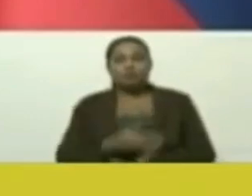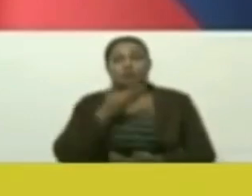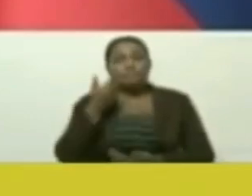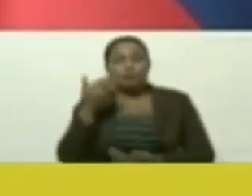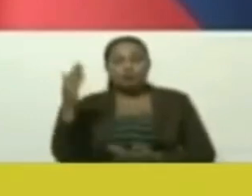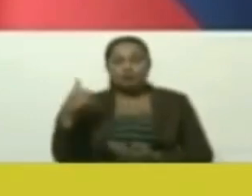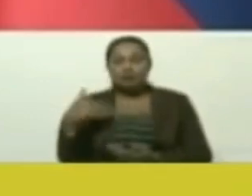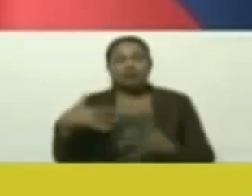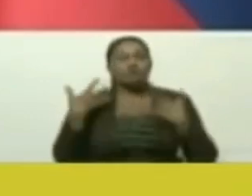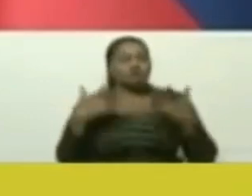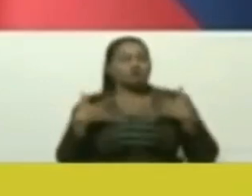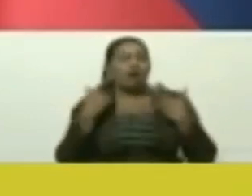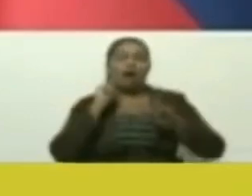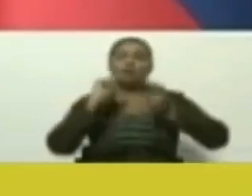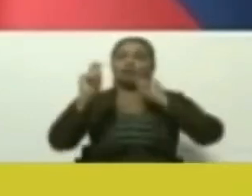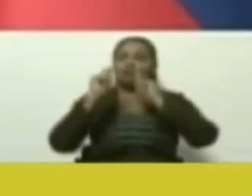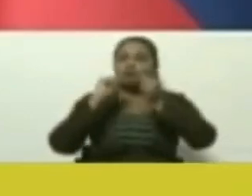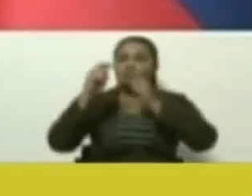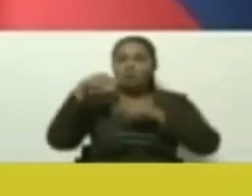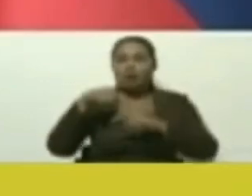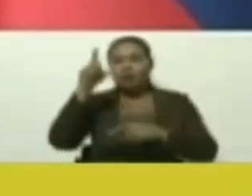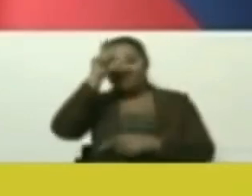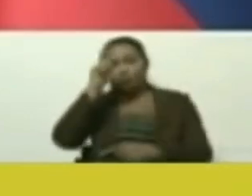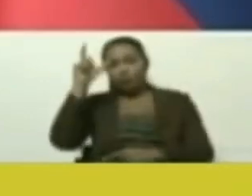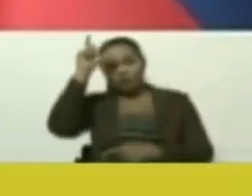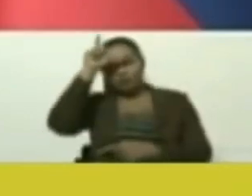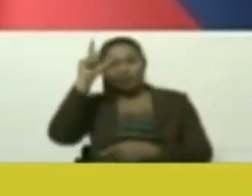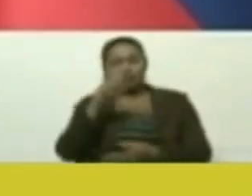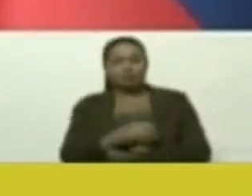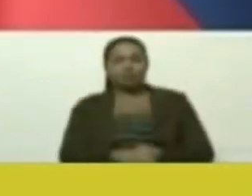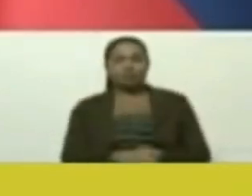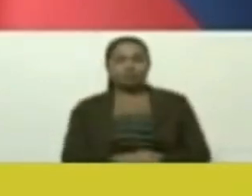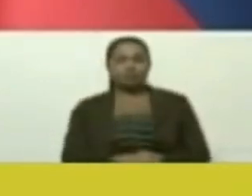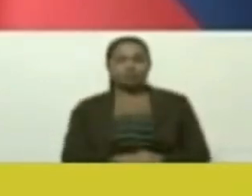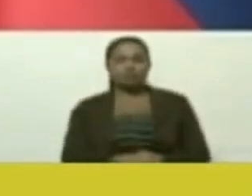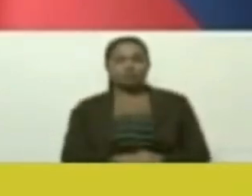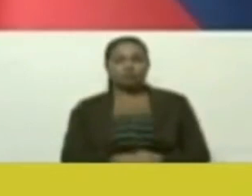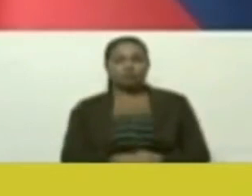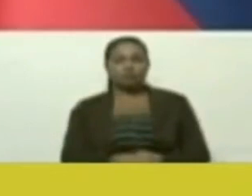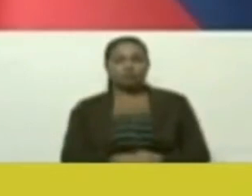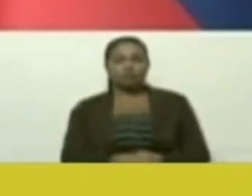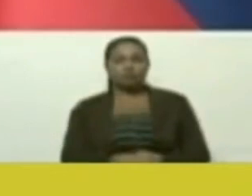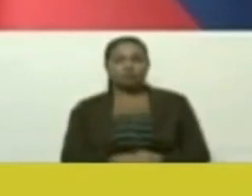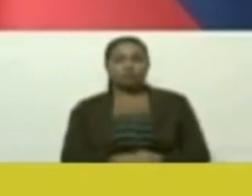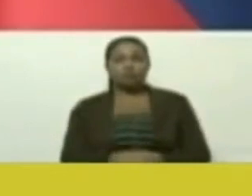and they rather to enjoy tourism in Turkey.